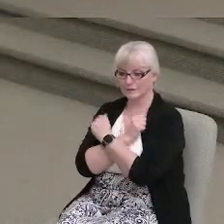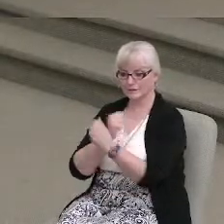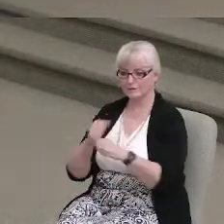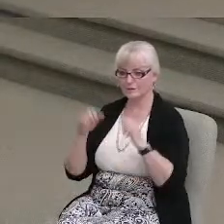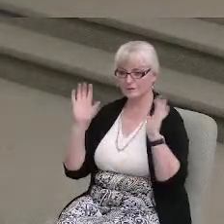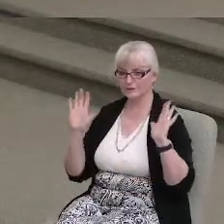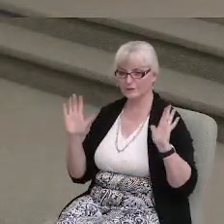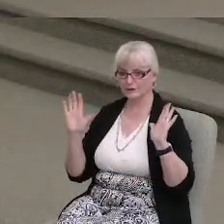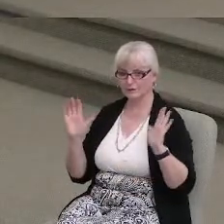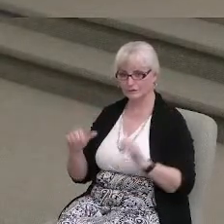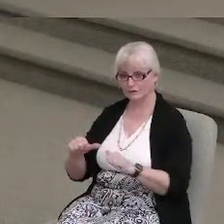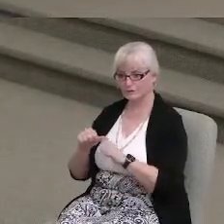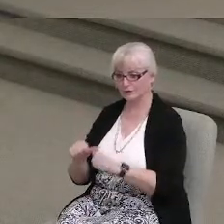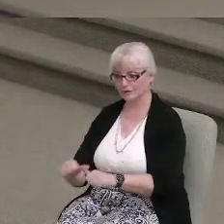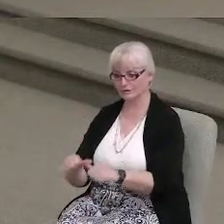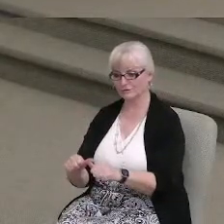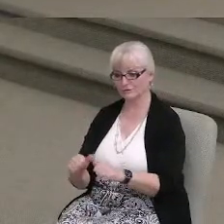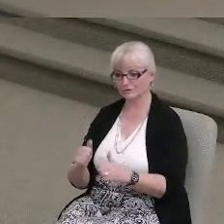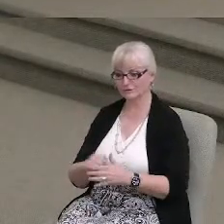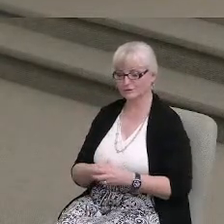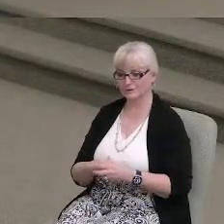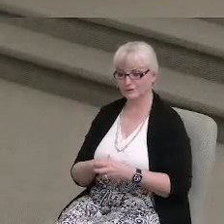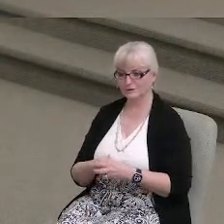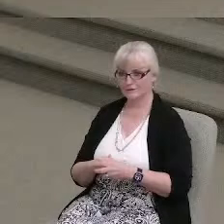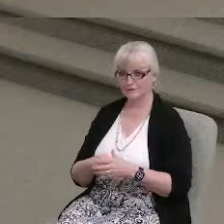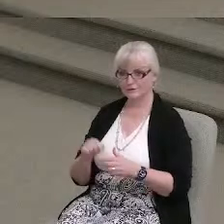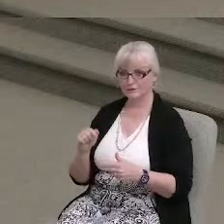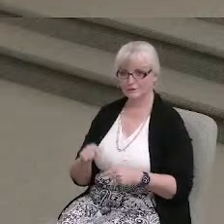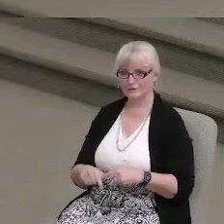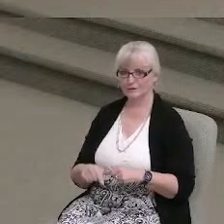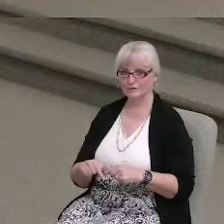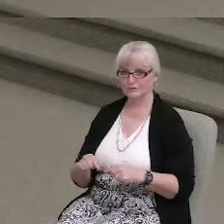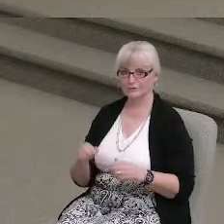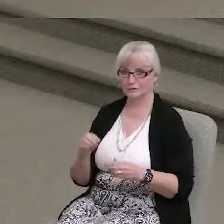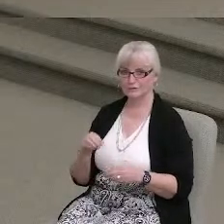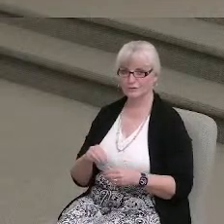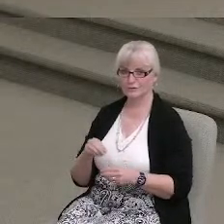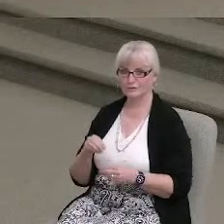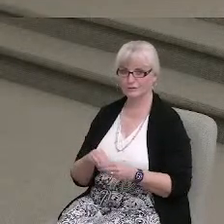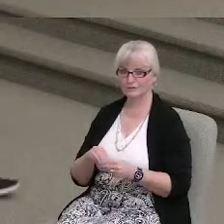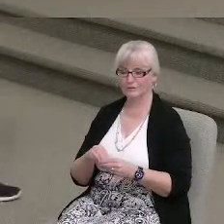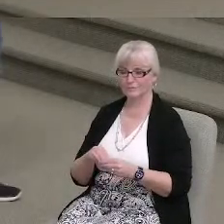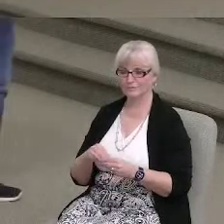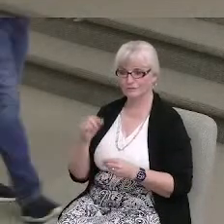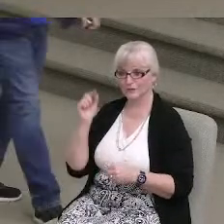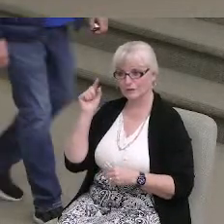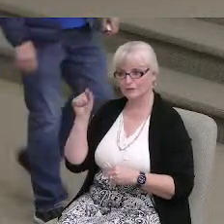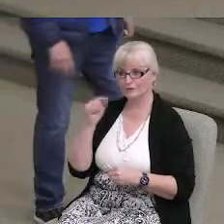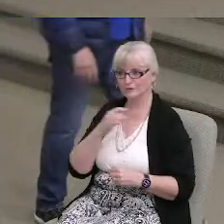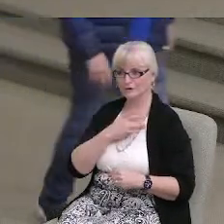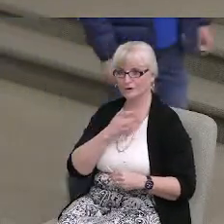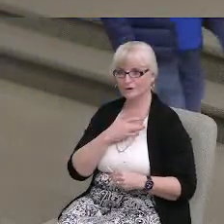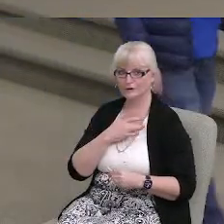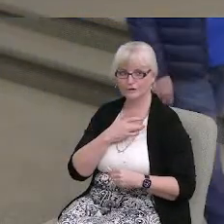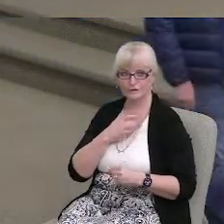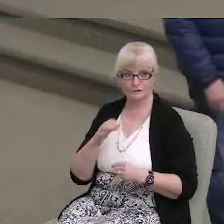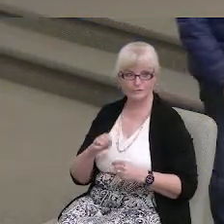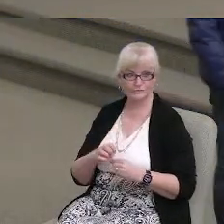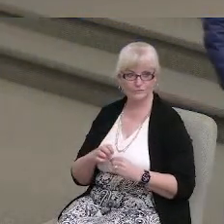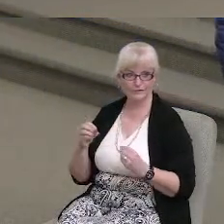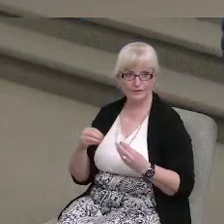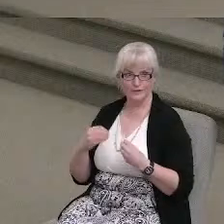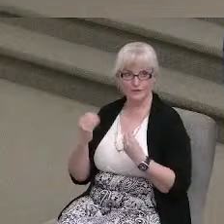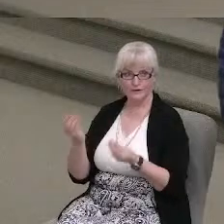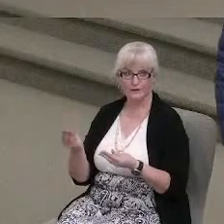endured. In these moments, let's draw near to the heart of Easter. It's not just about the pain and the sacrifice, but also about the